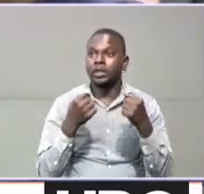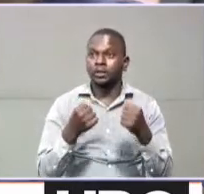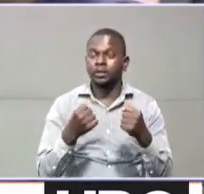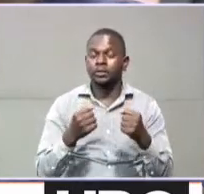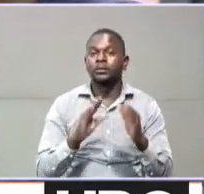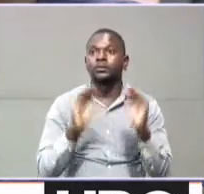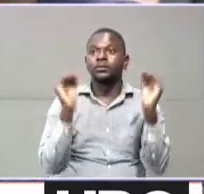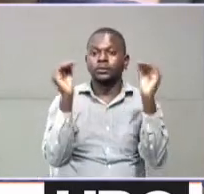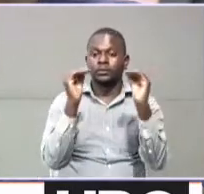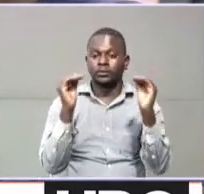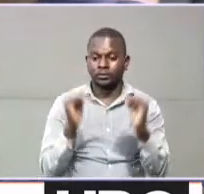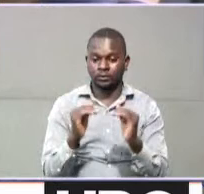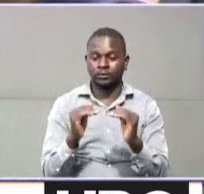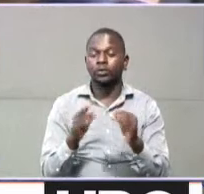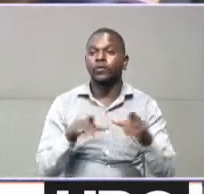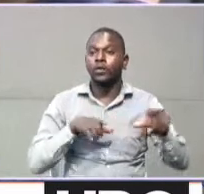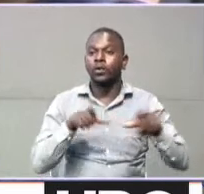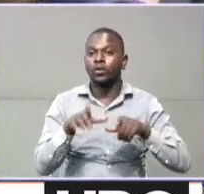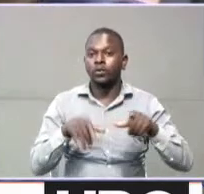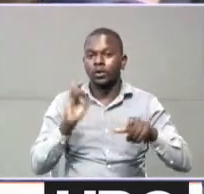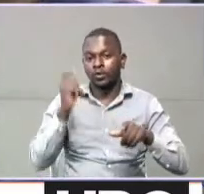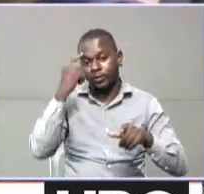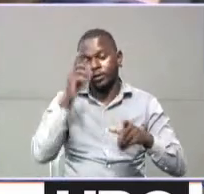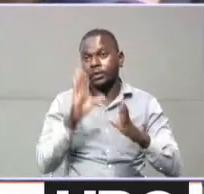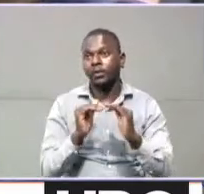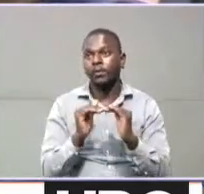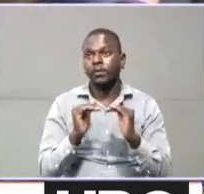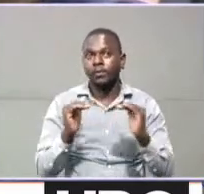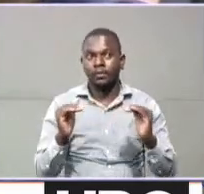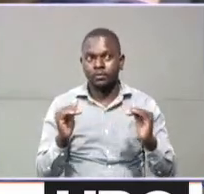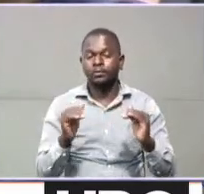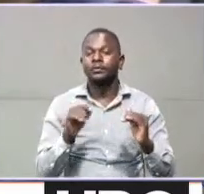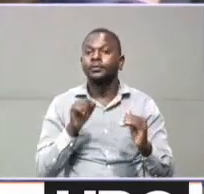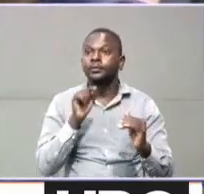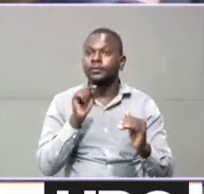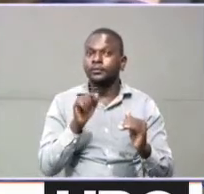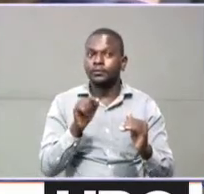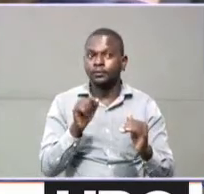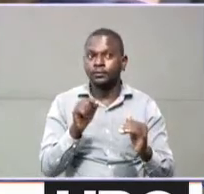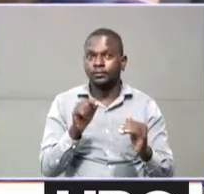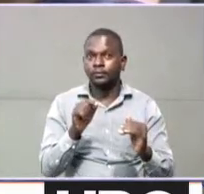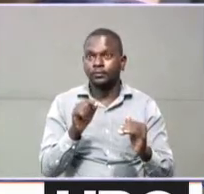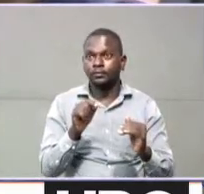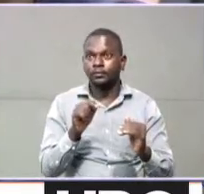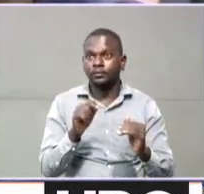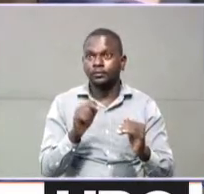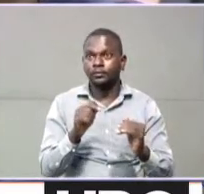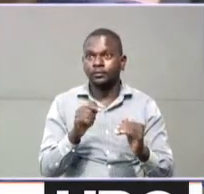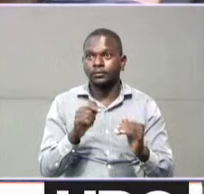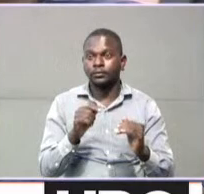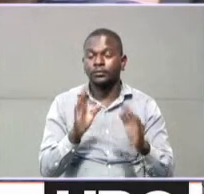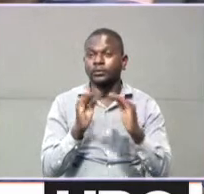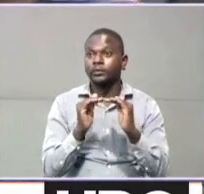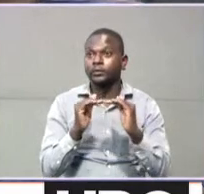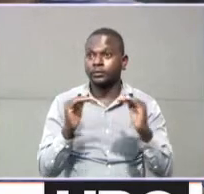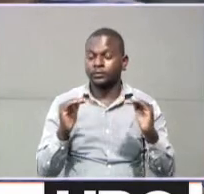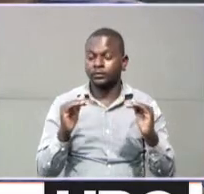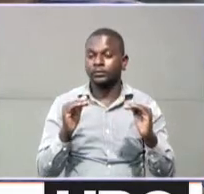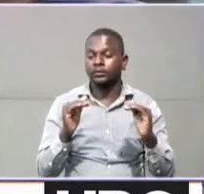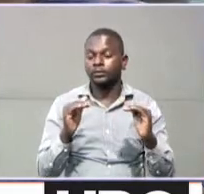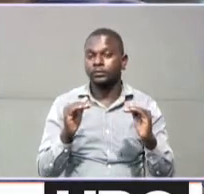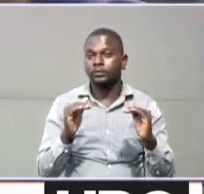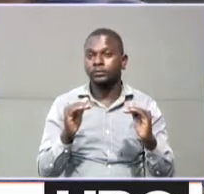structures of local government levels that reveal the levels that